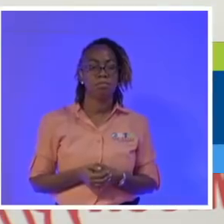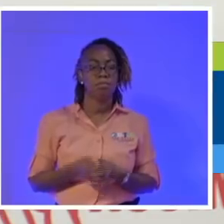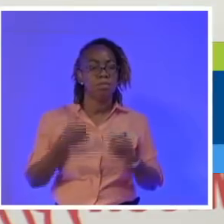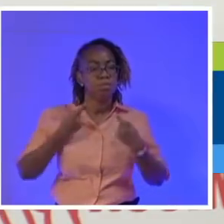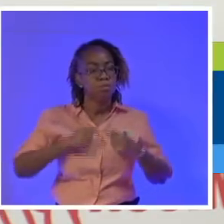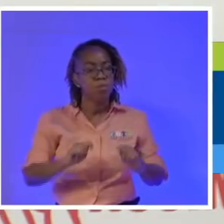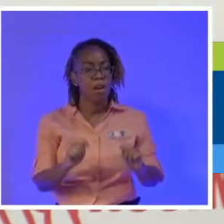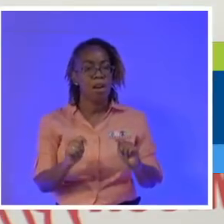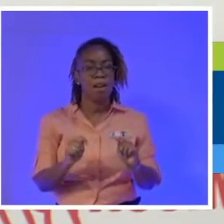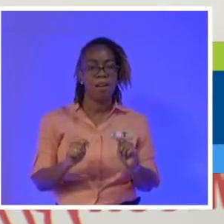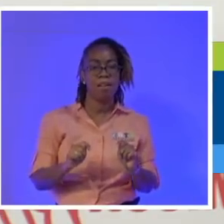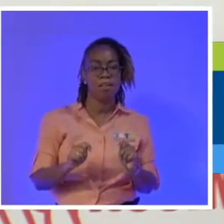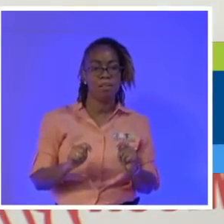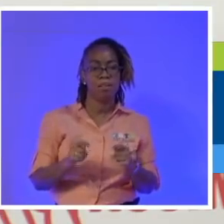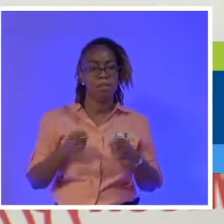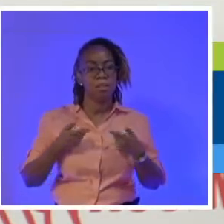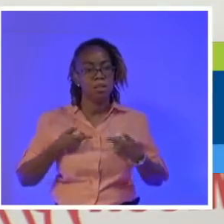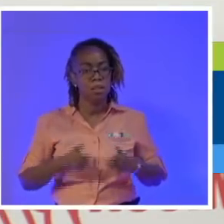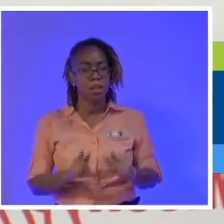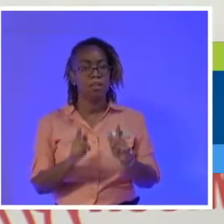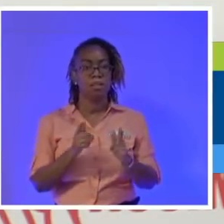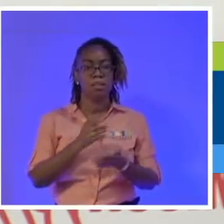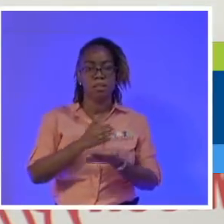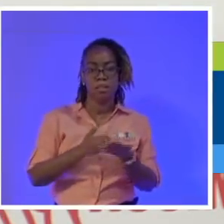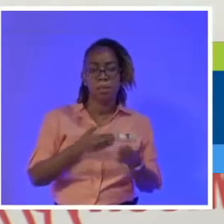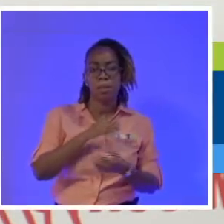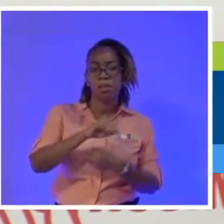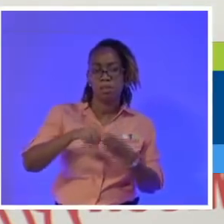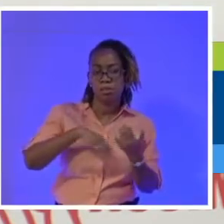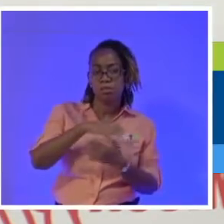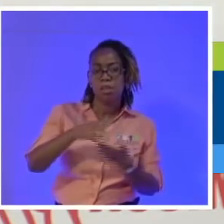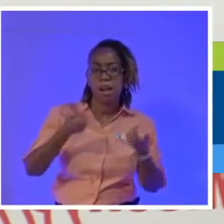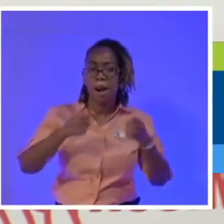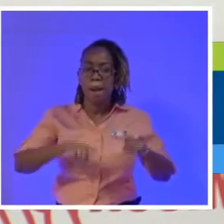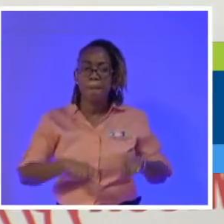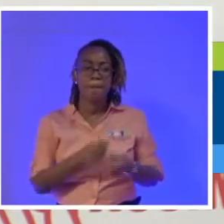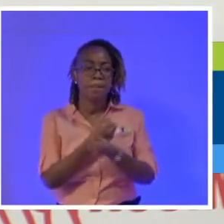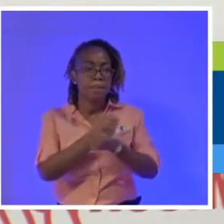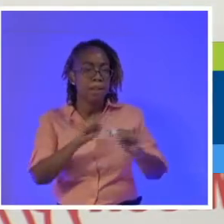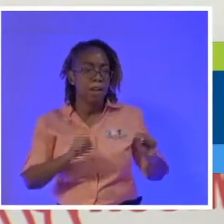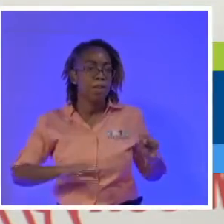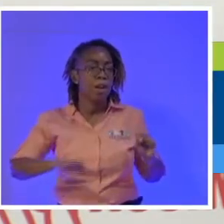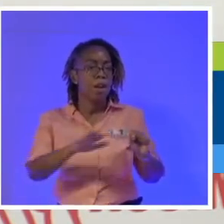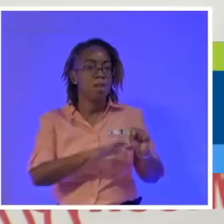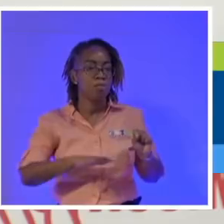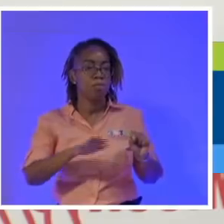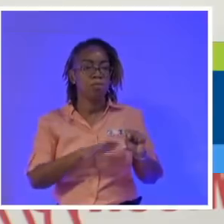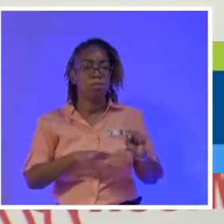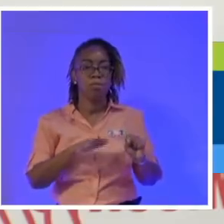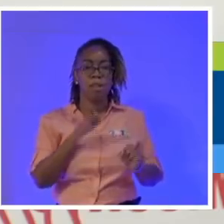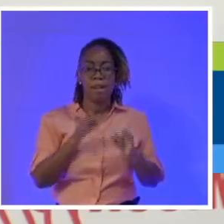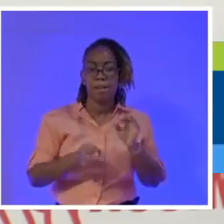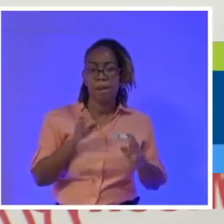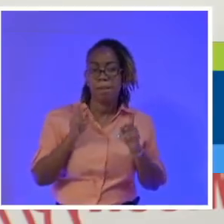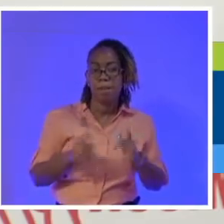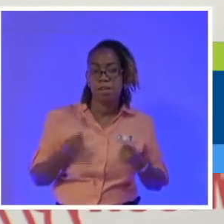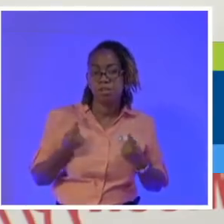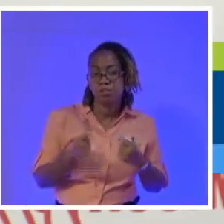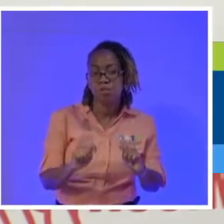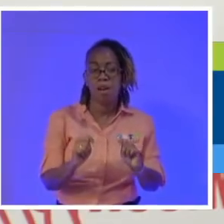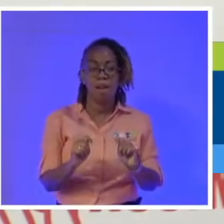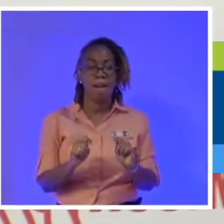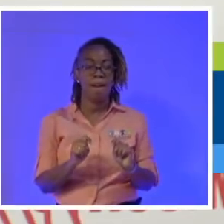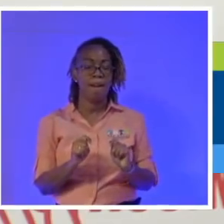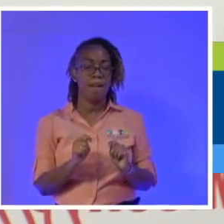of economic activity and social activity in the midst of the pandemic. So any attempt that we make, any